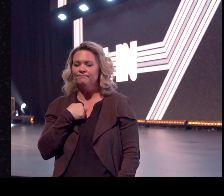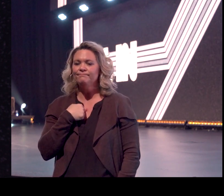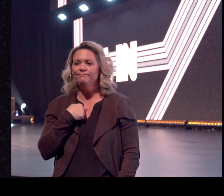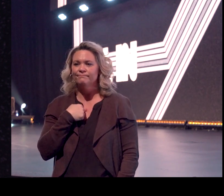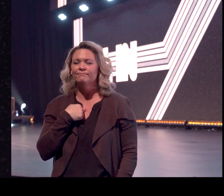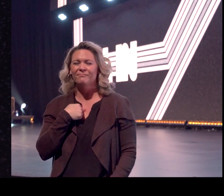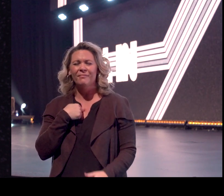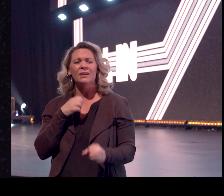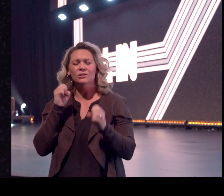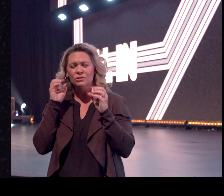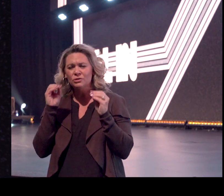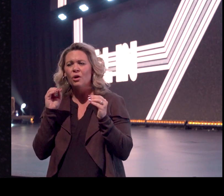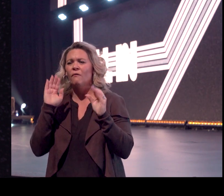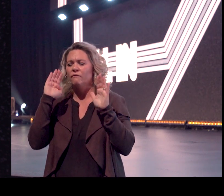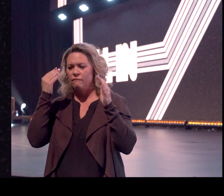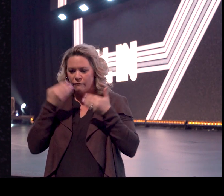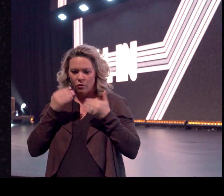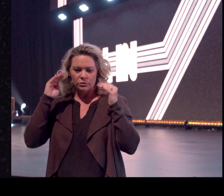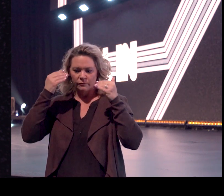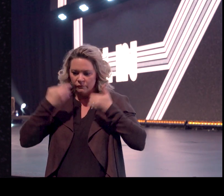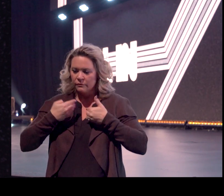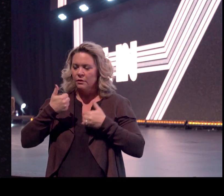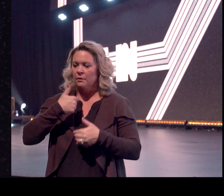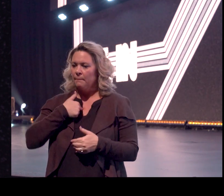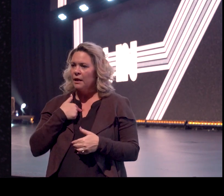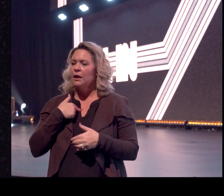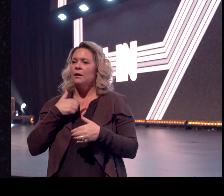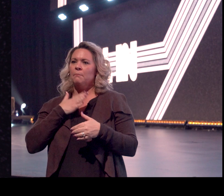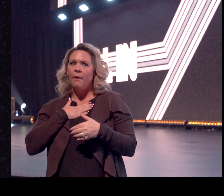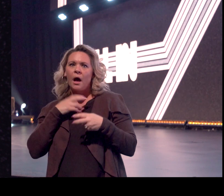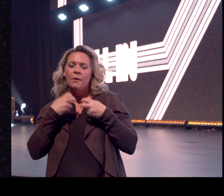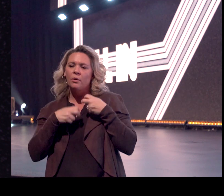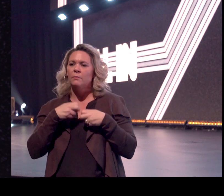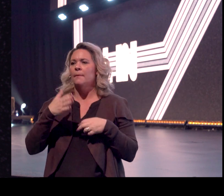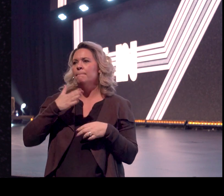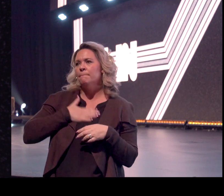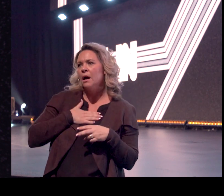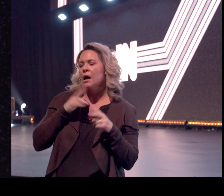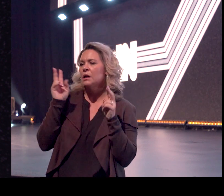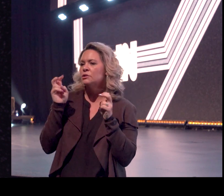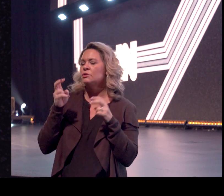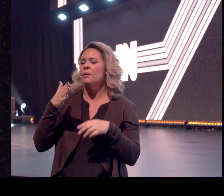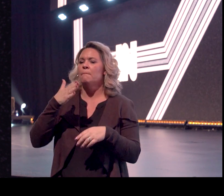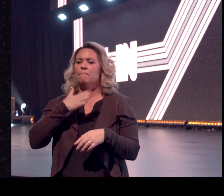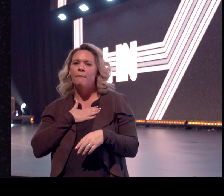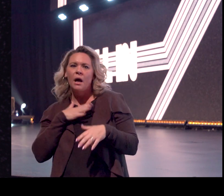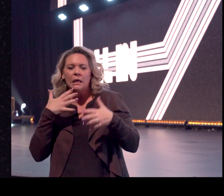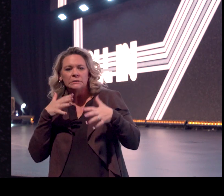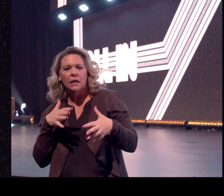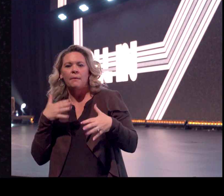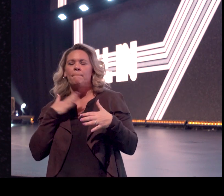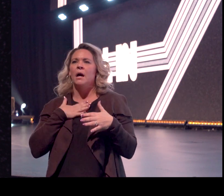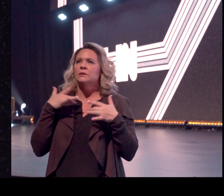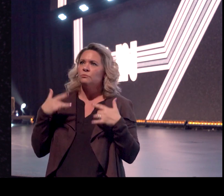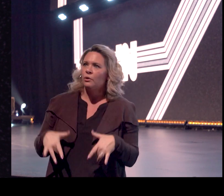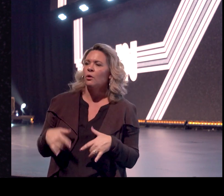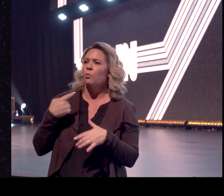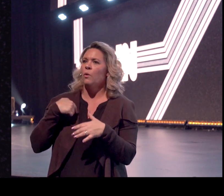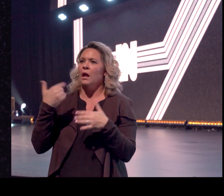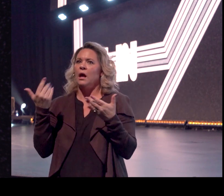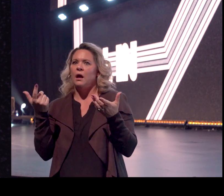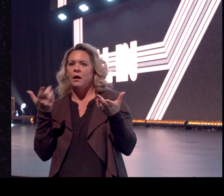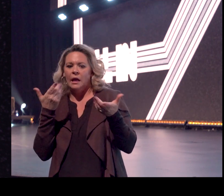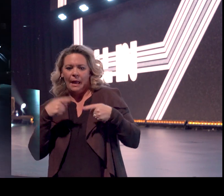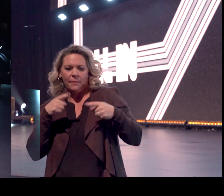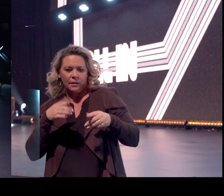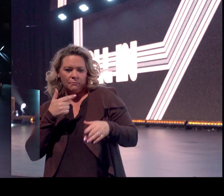me. I am so focused on me and my problems and my issues, my anxiety,